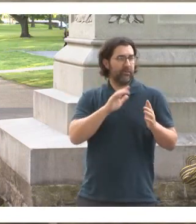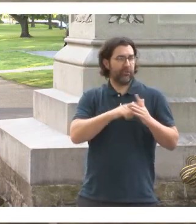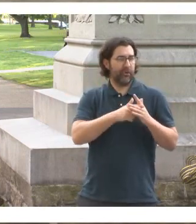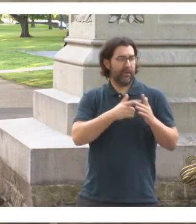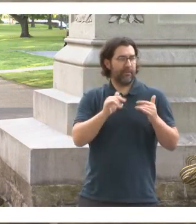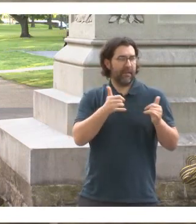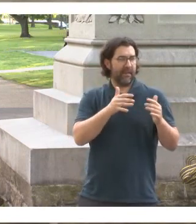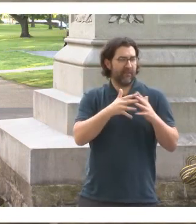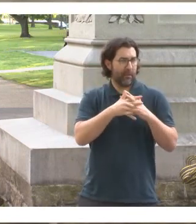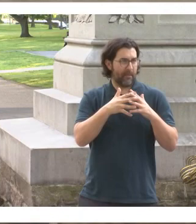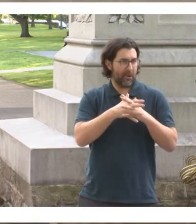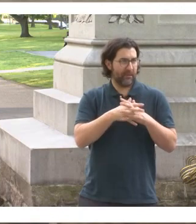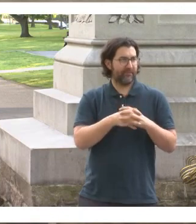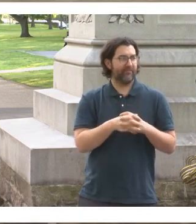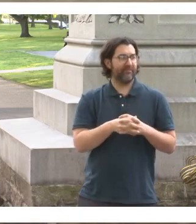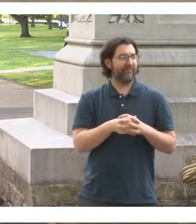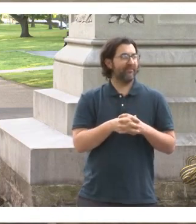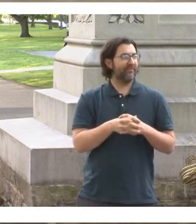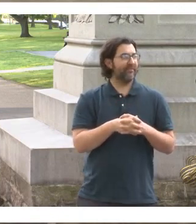football,